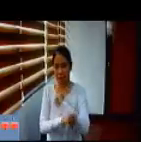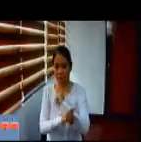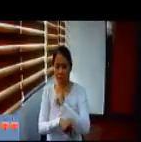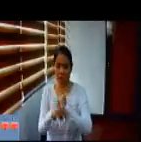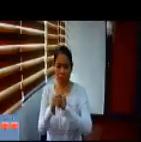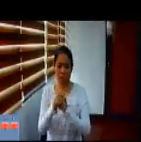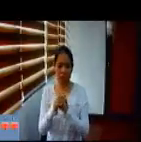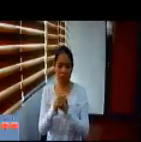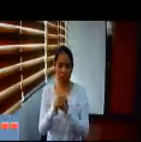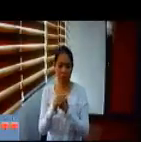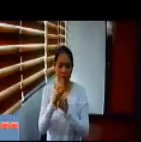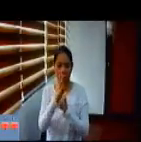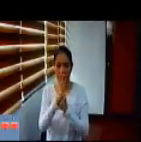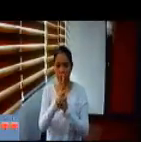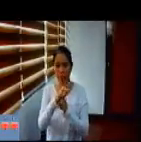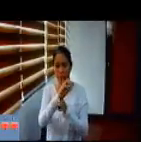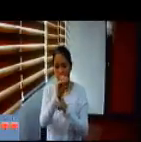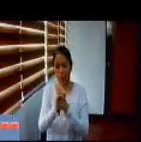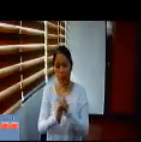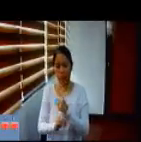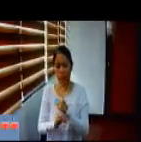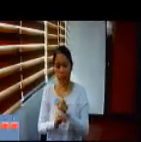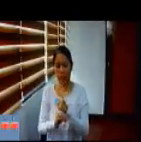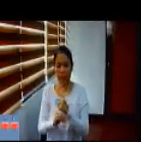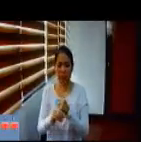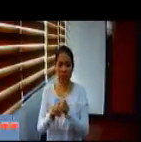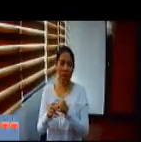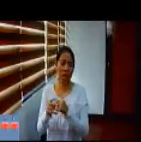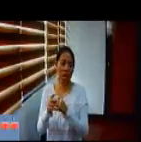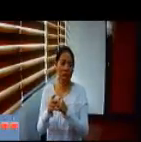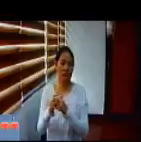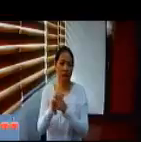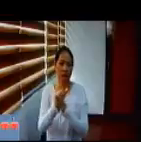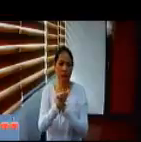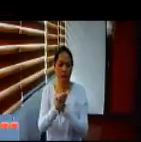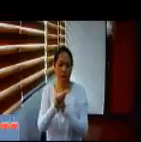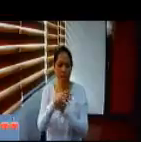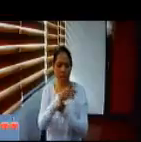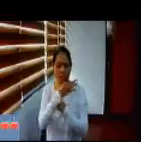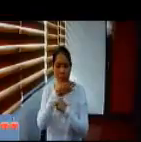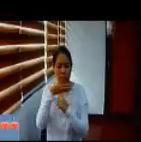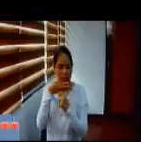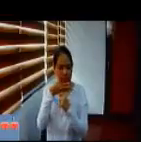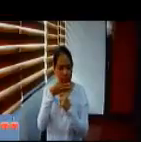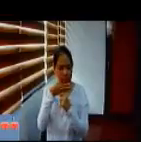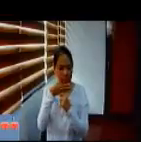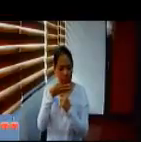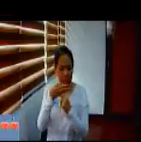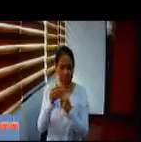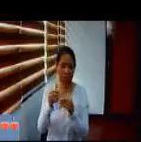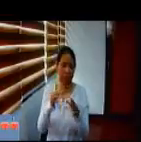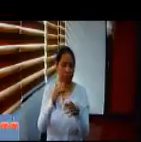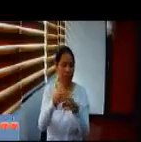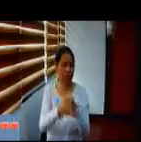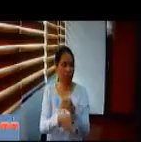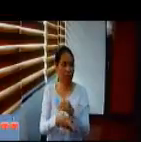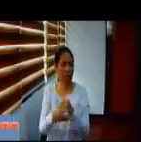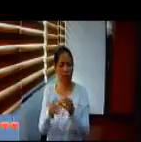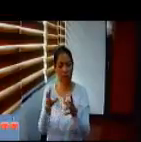considered rural. And agriculture now contributes only less than 10% of the gross domestic product of this